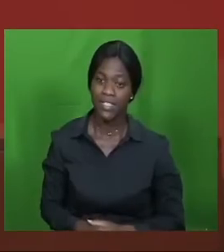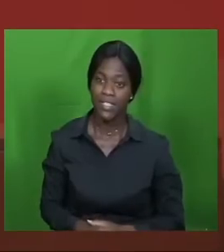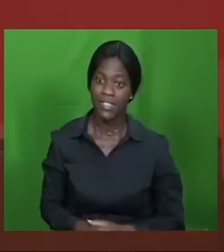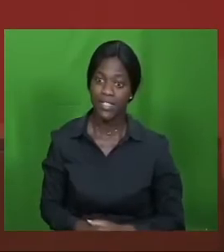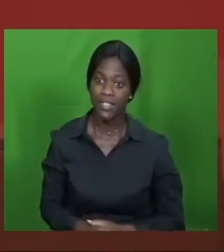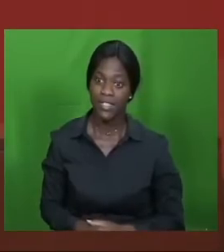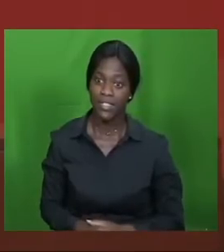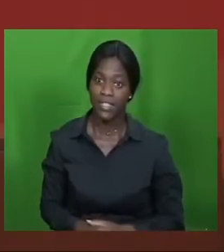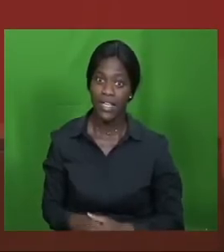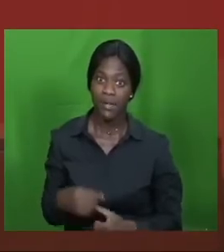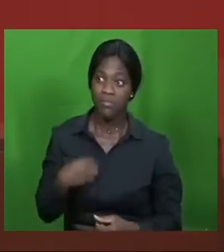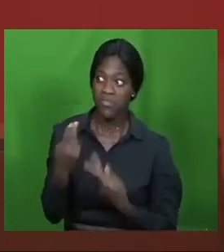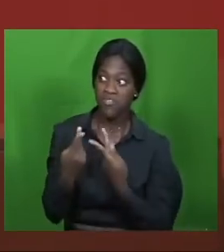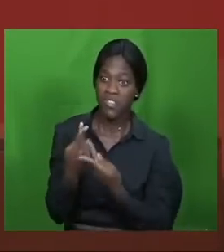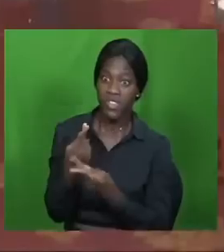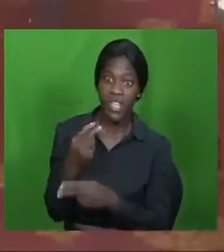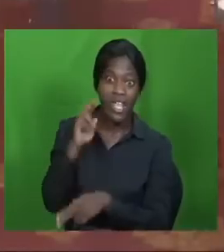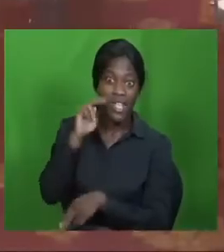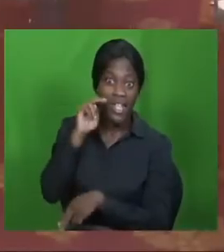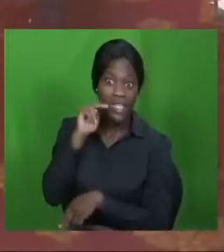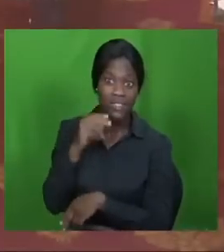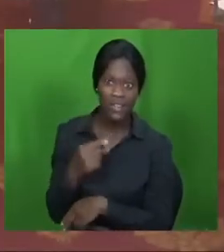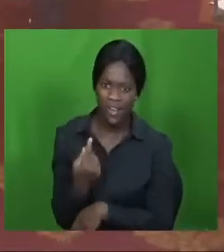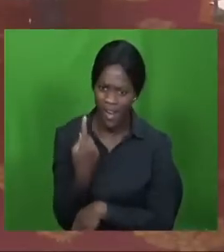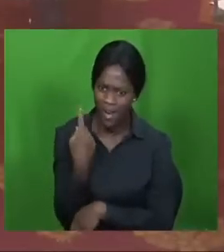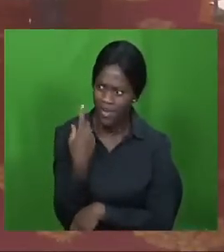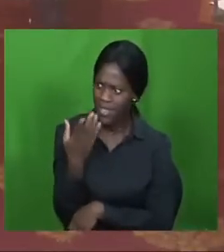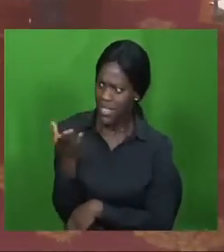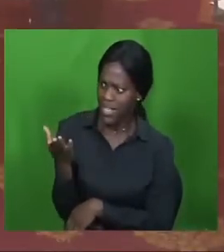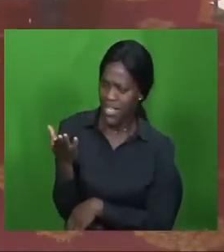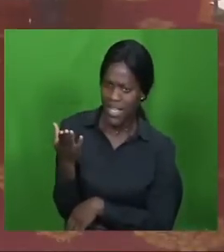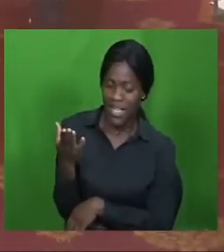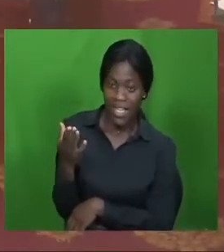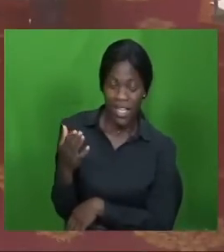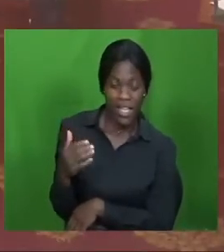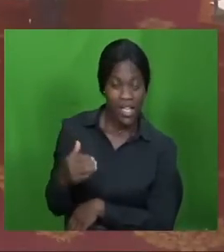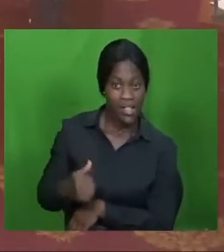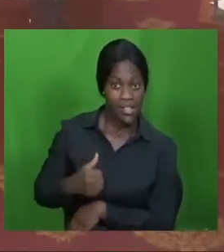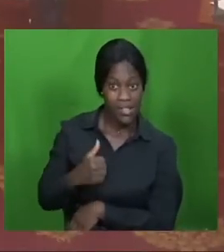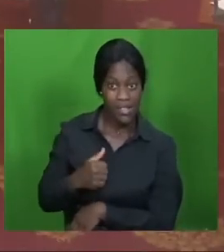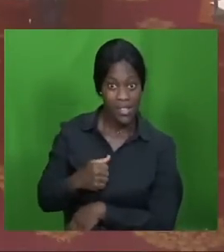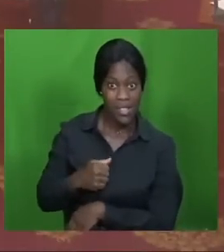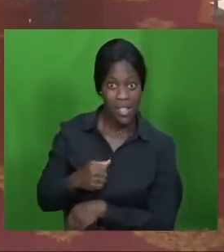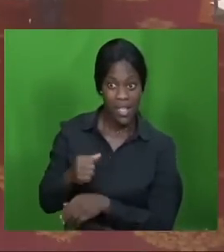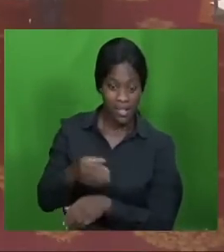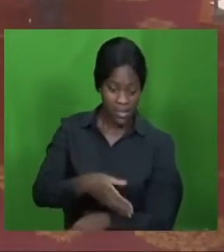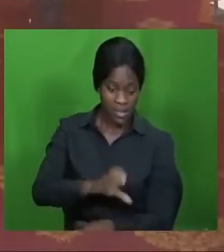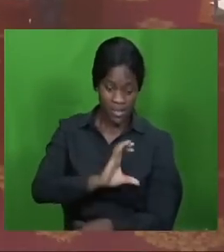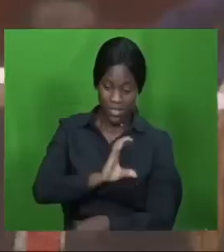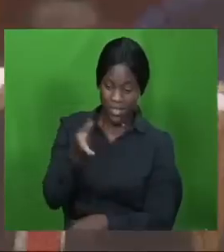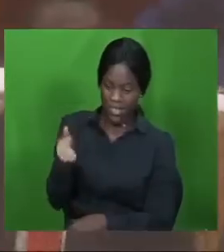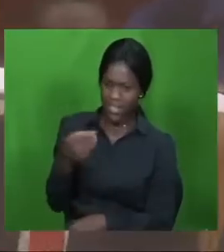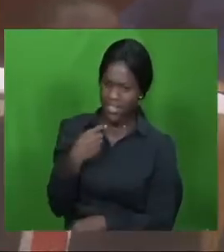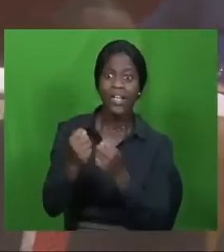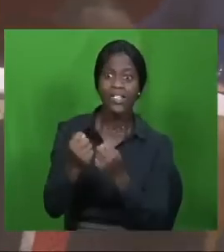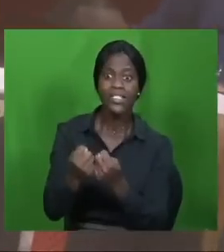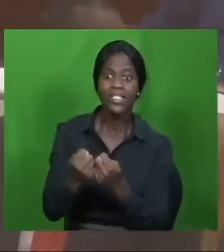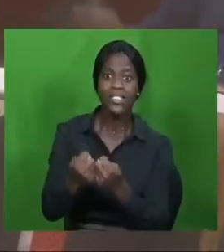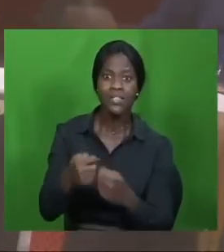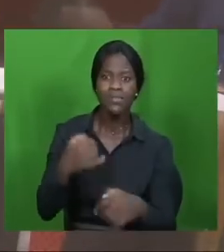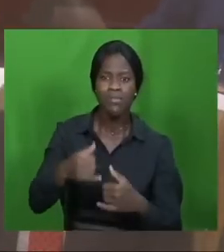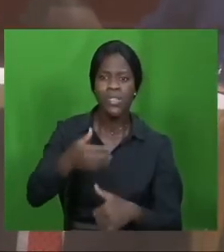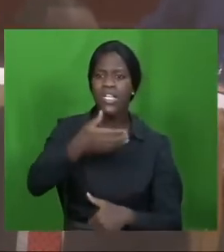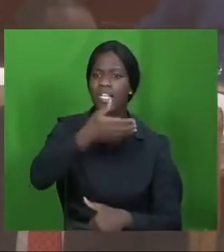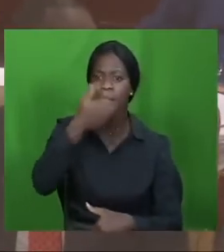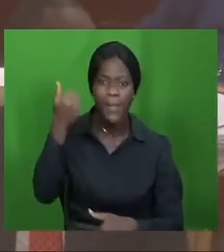I visited Nigeria recently, and a senior citizen of Nigeria told me that our team played,